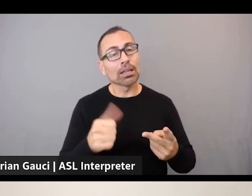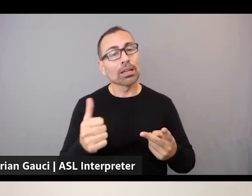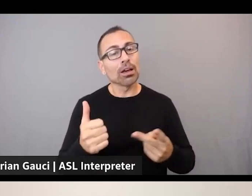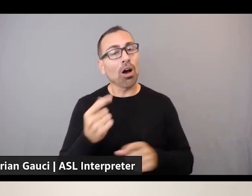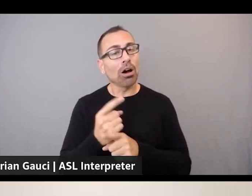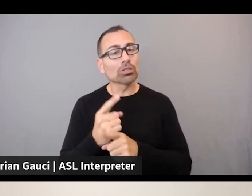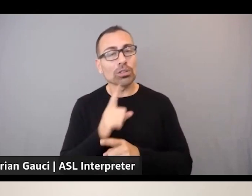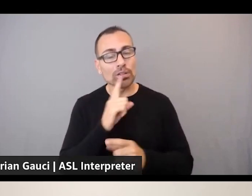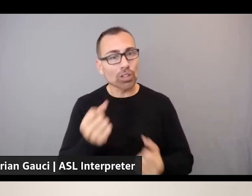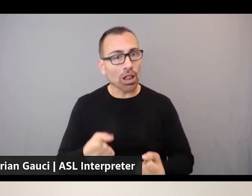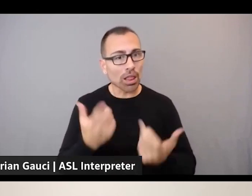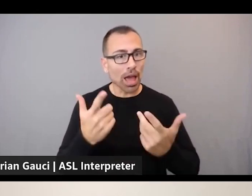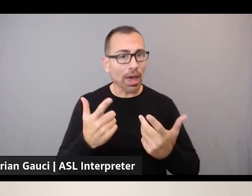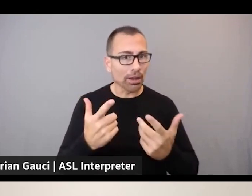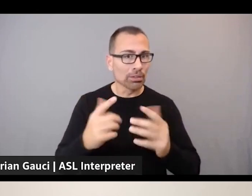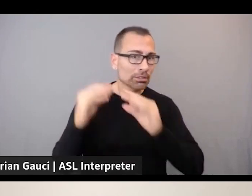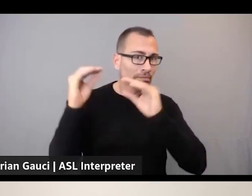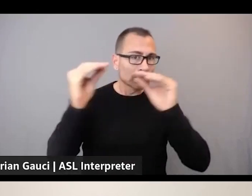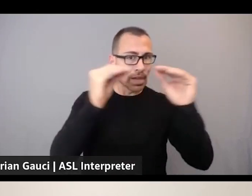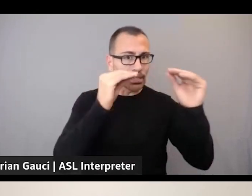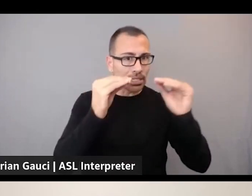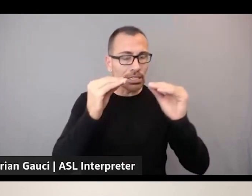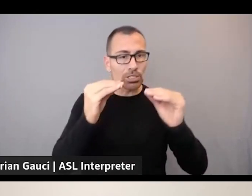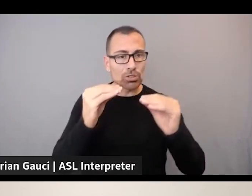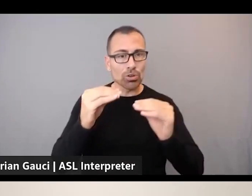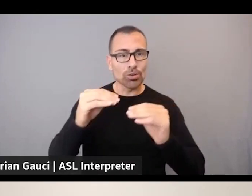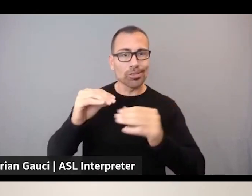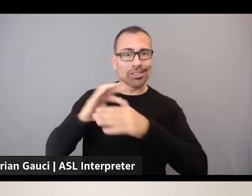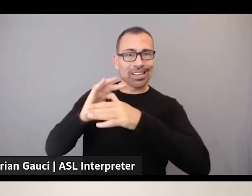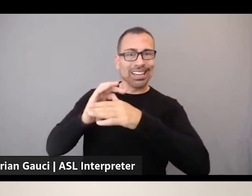of educational content out there. So I don't know if we can